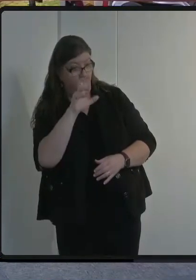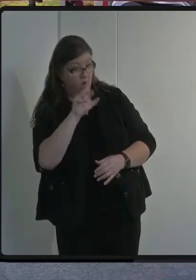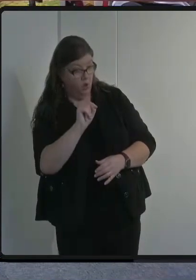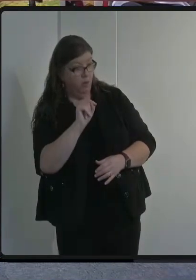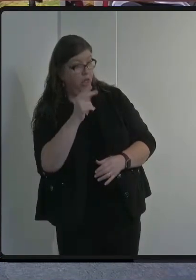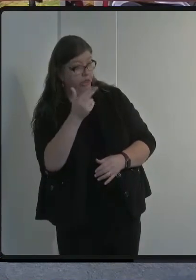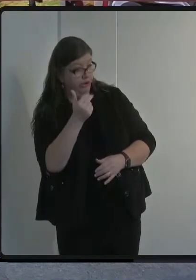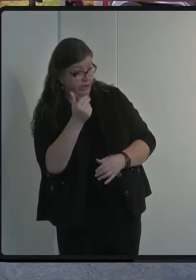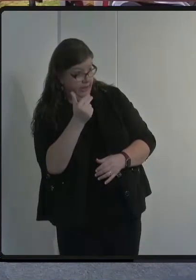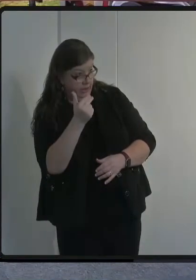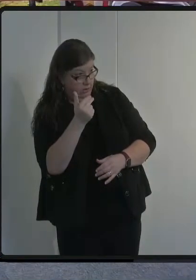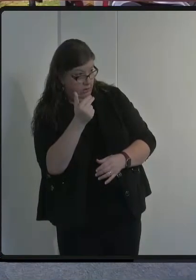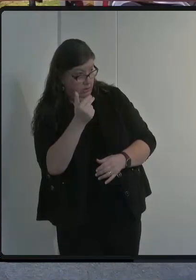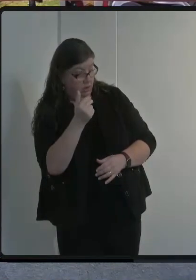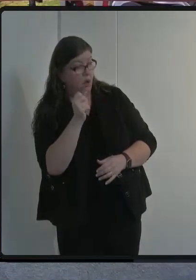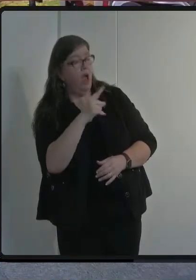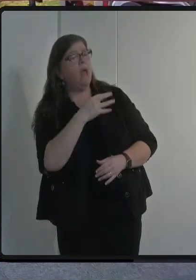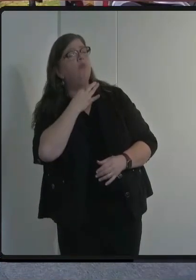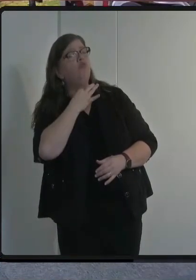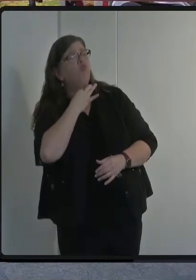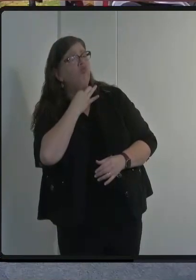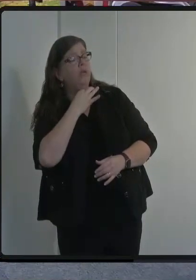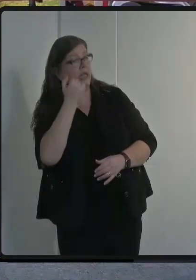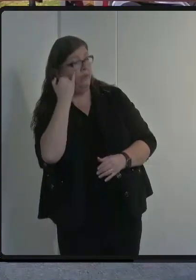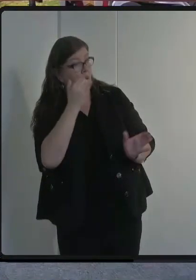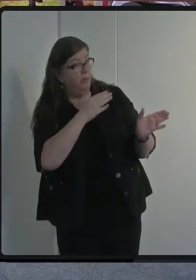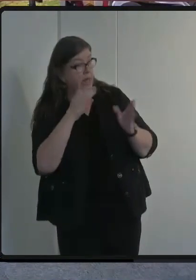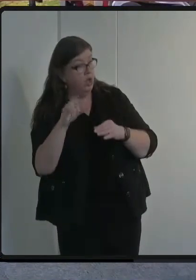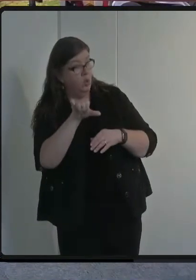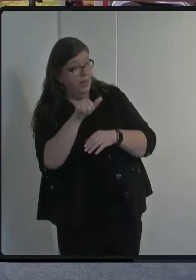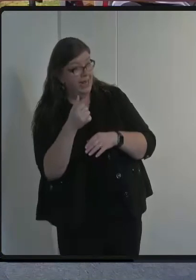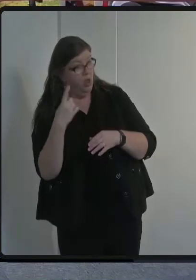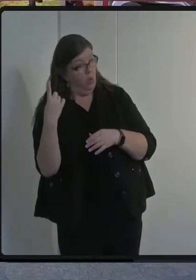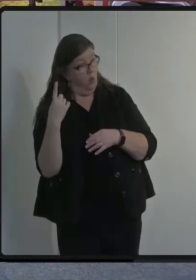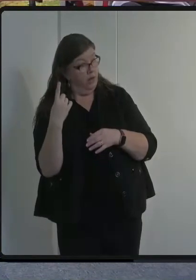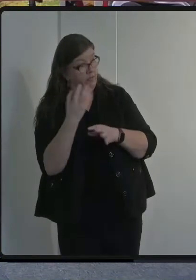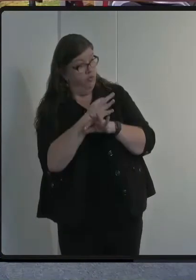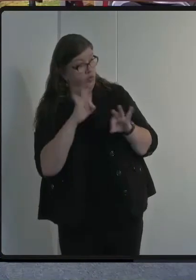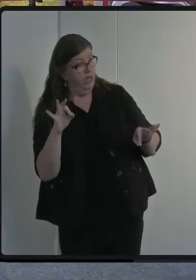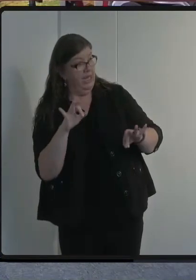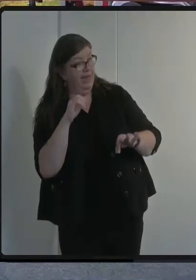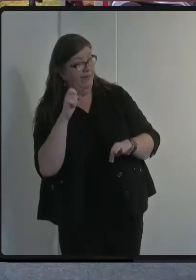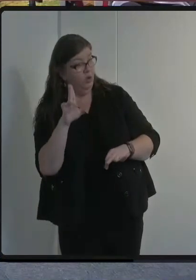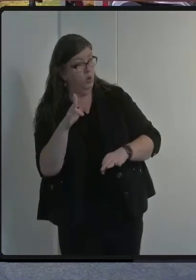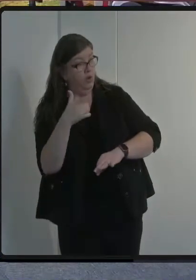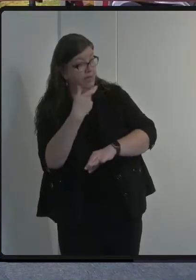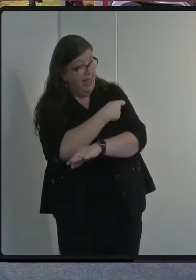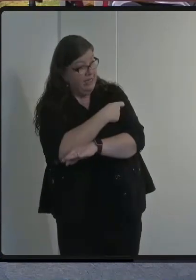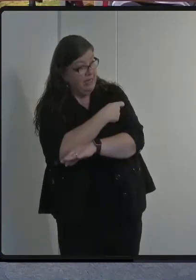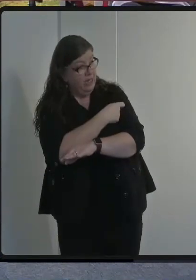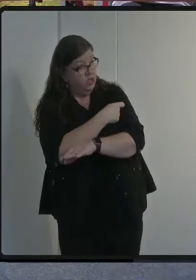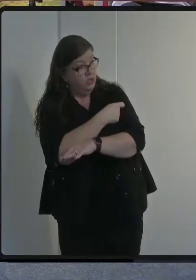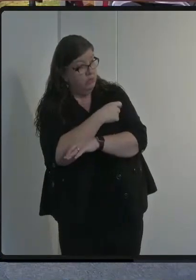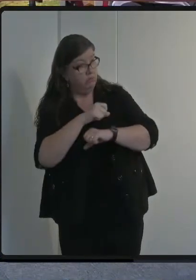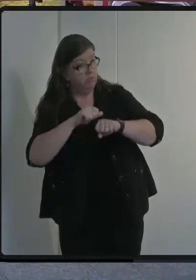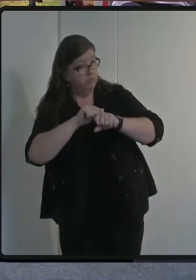13th, but I just want to know if you are planning to do another free flu vaccination